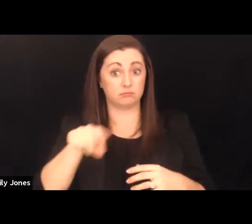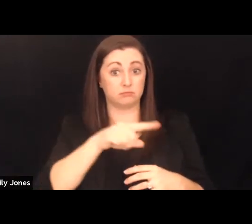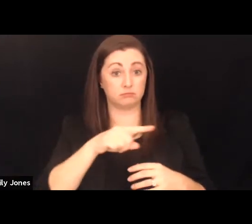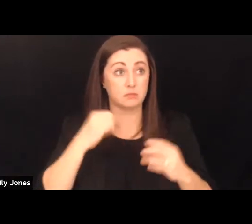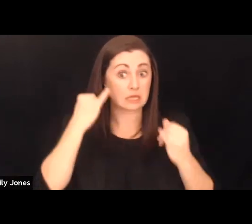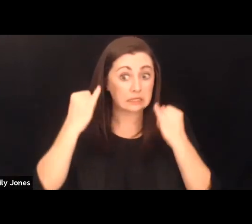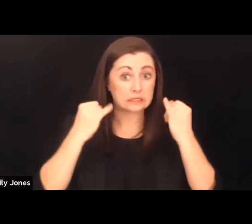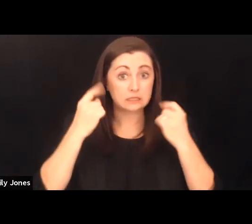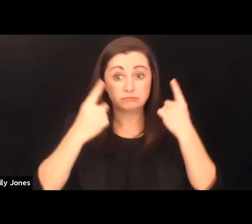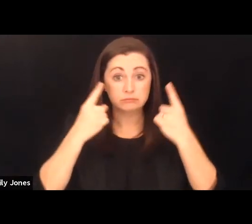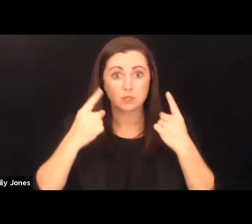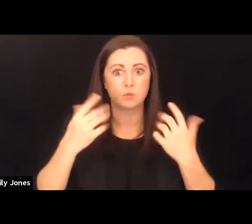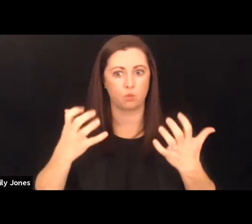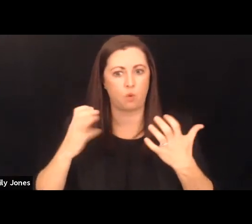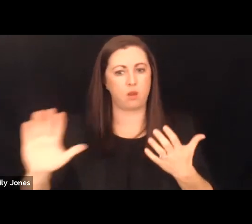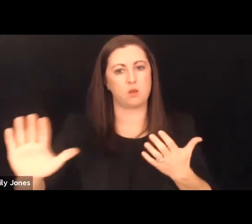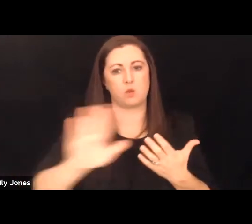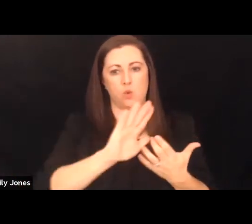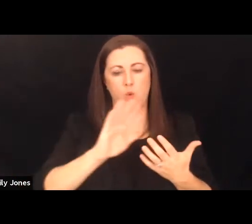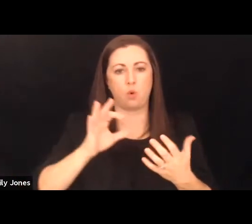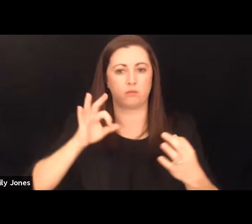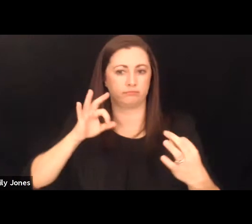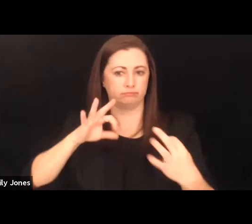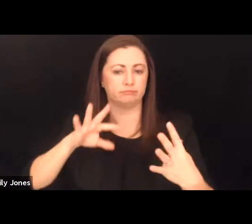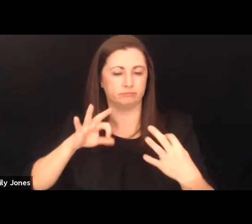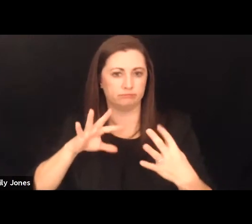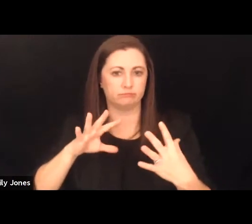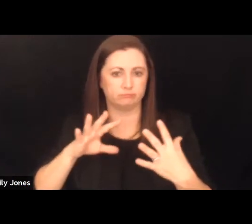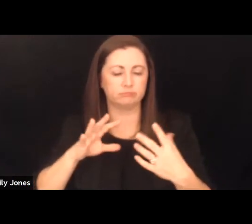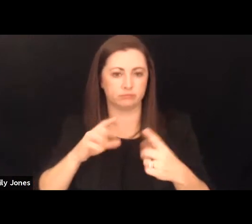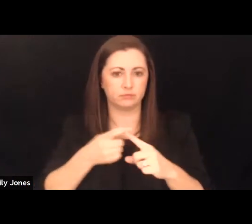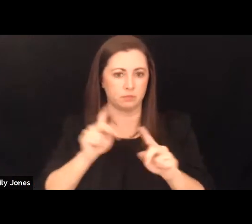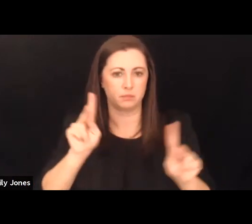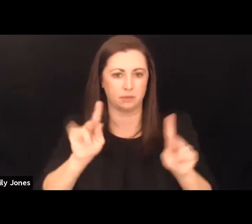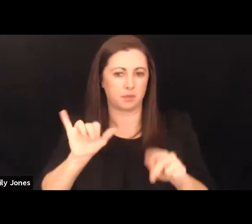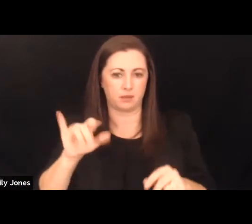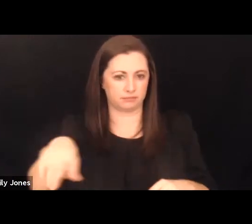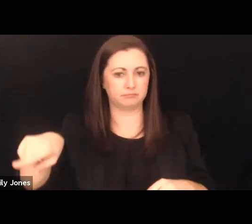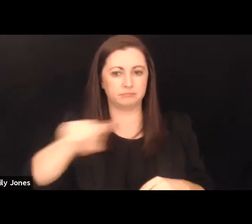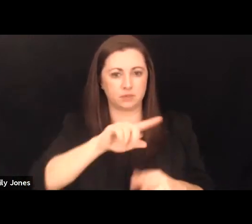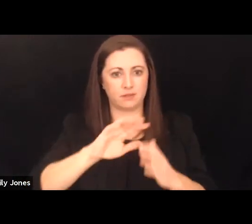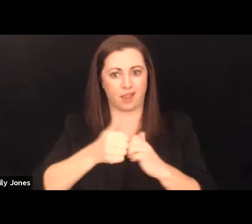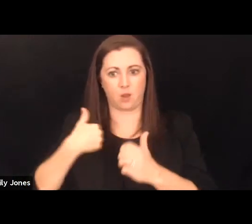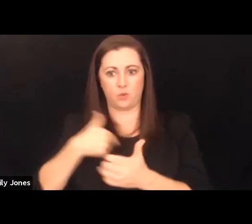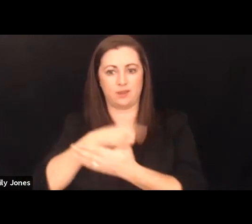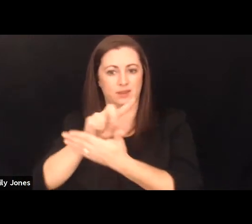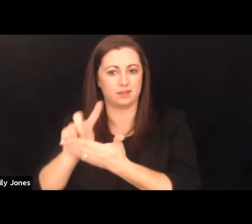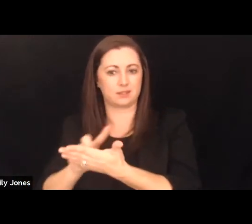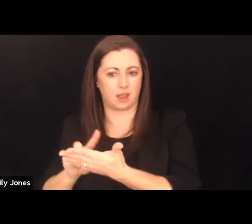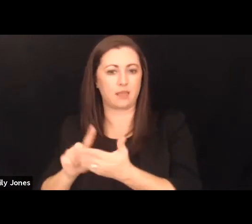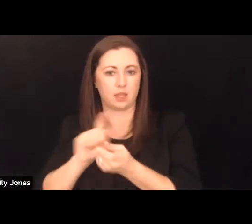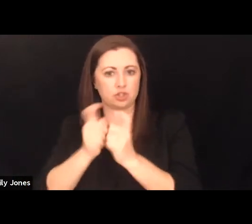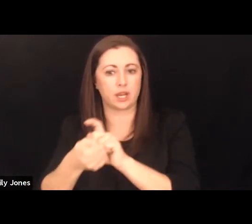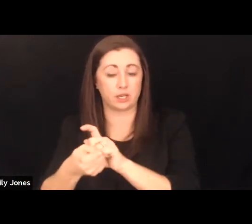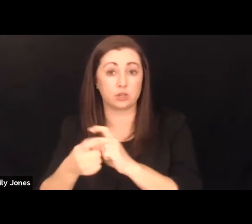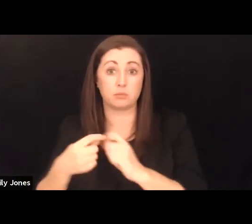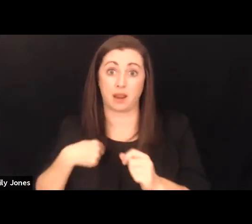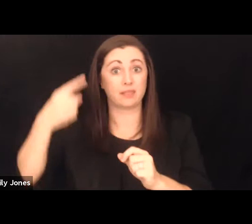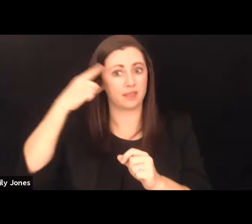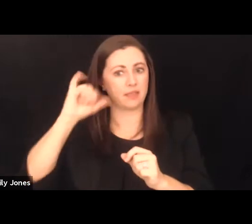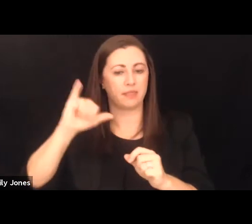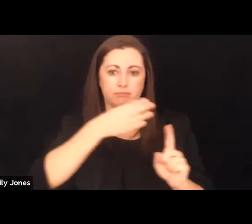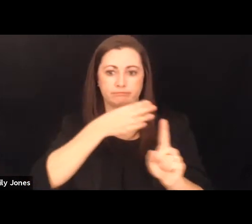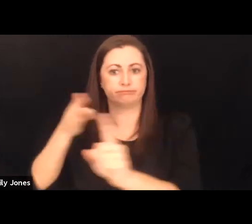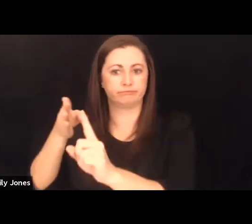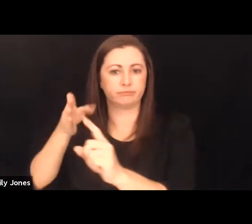this is the kind of input we would need from experts like you and how we design that. But I really believe that's the direction we have to